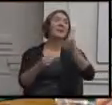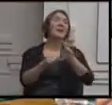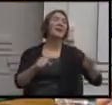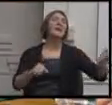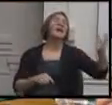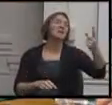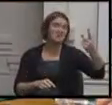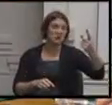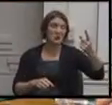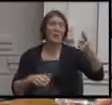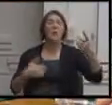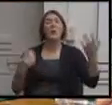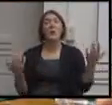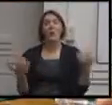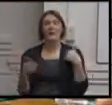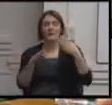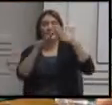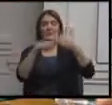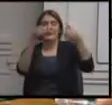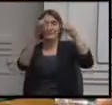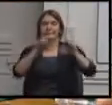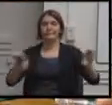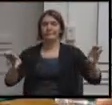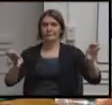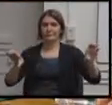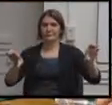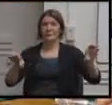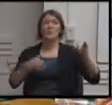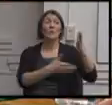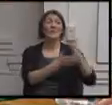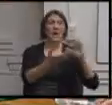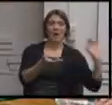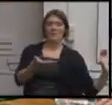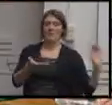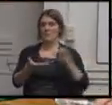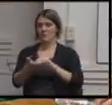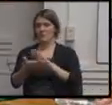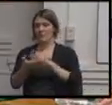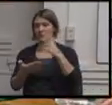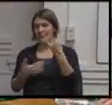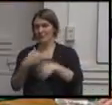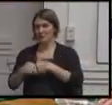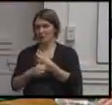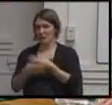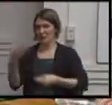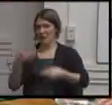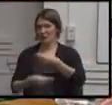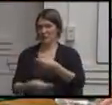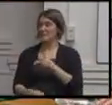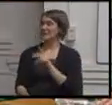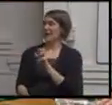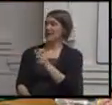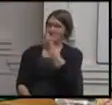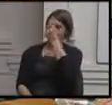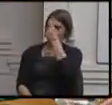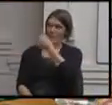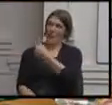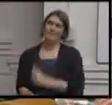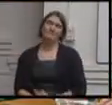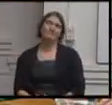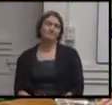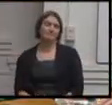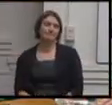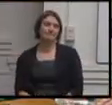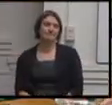year, then some of that would need to be added to this budget. I guess was my ultimate question.